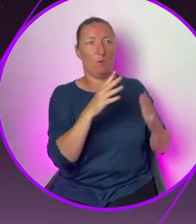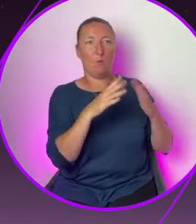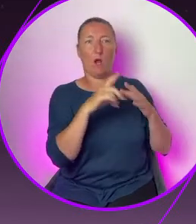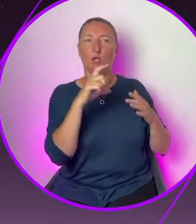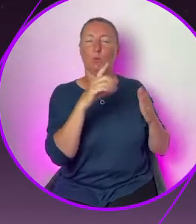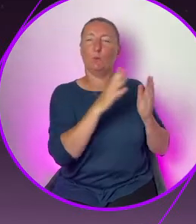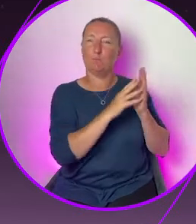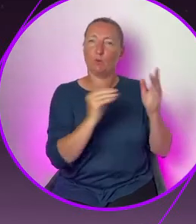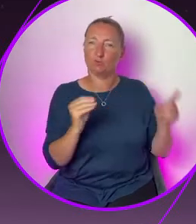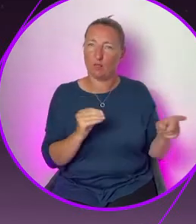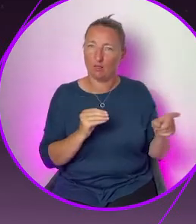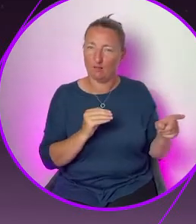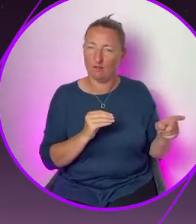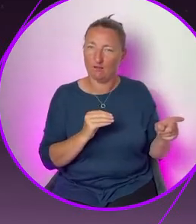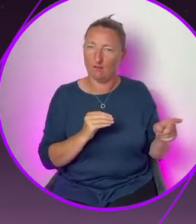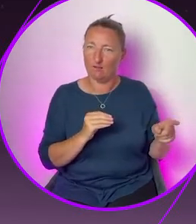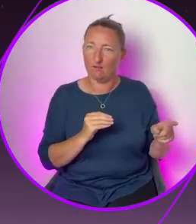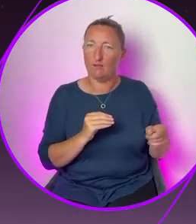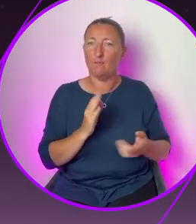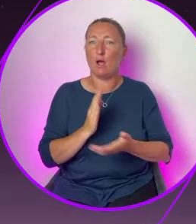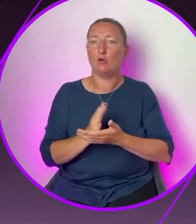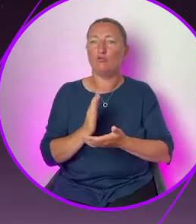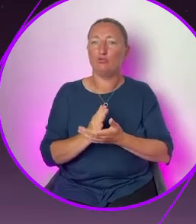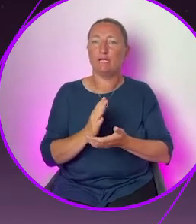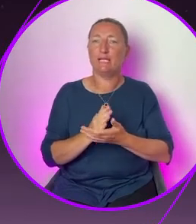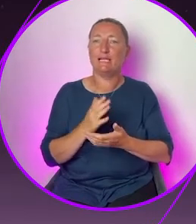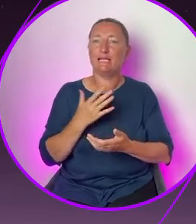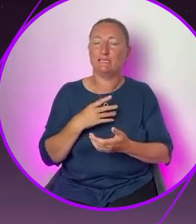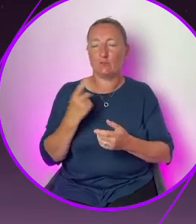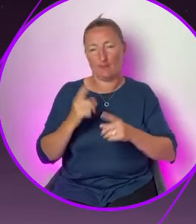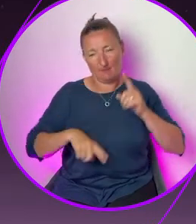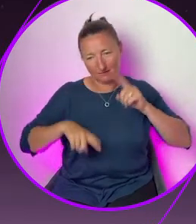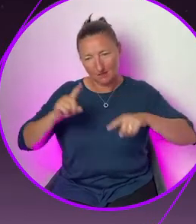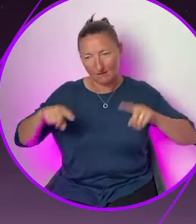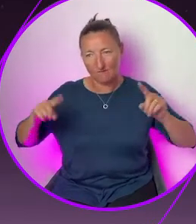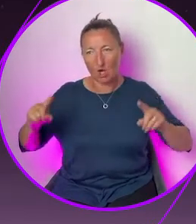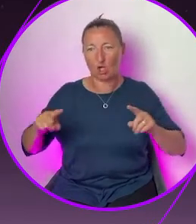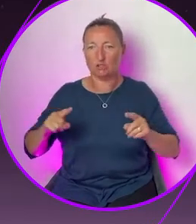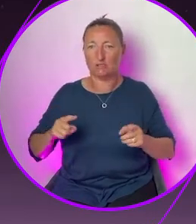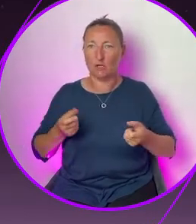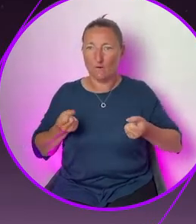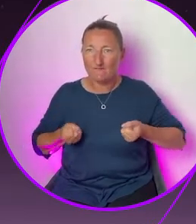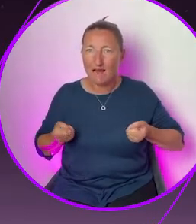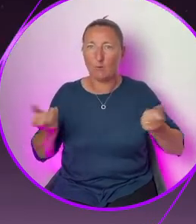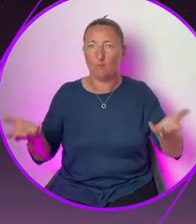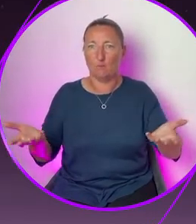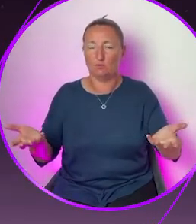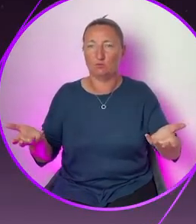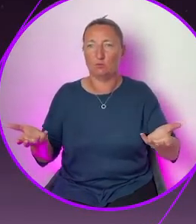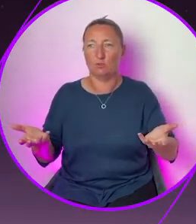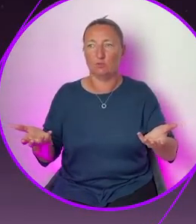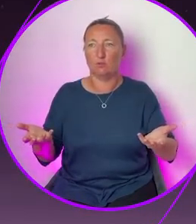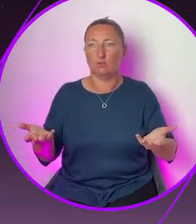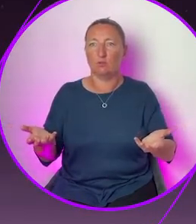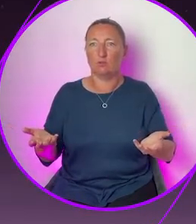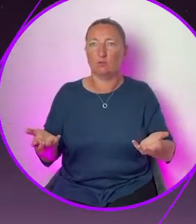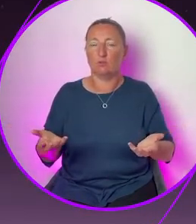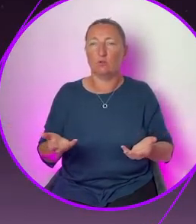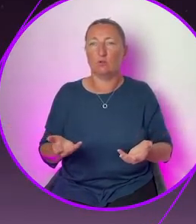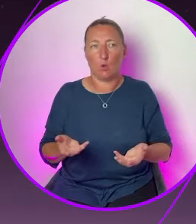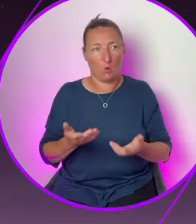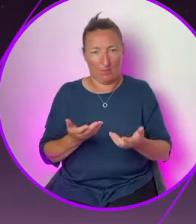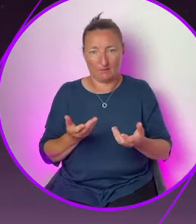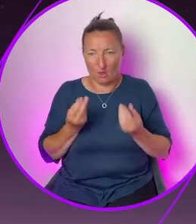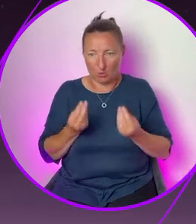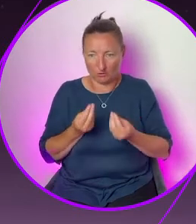kind of thing that needs to happen is for there to be a greater recognition of the diversity of outputs that organizations can produce, the diversity of value that